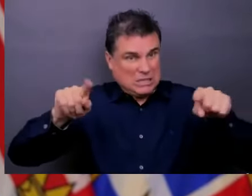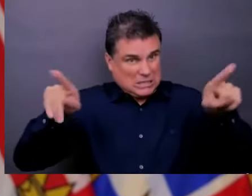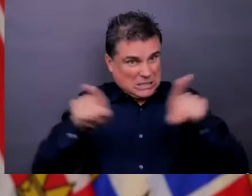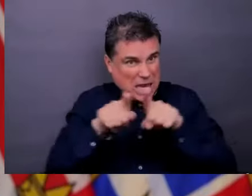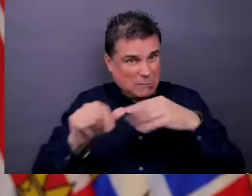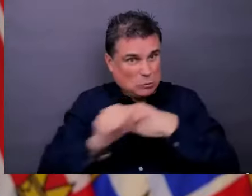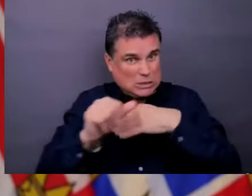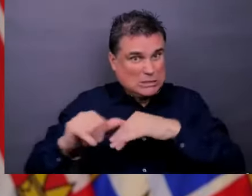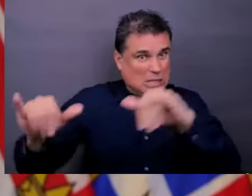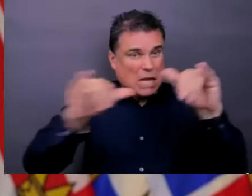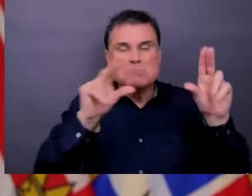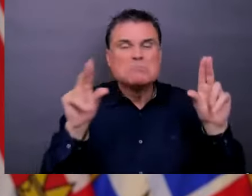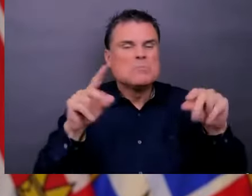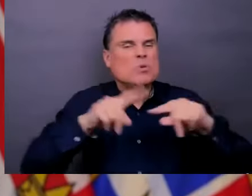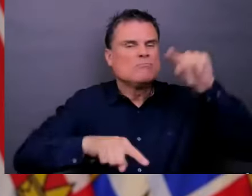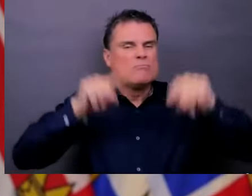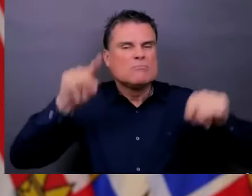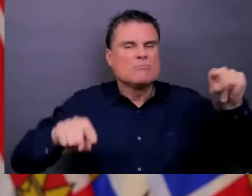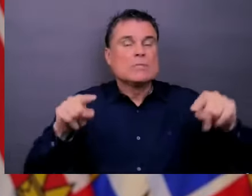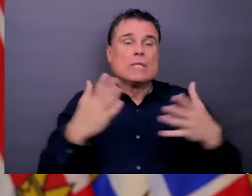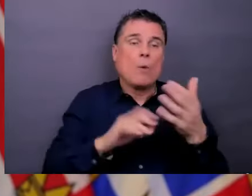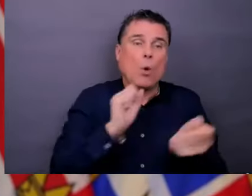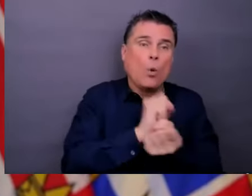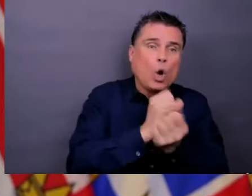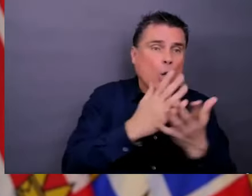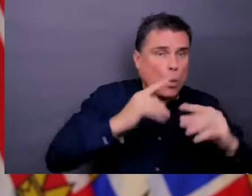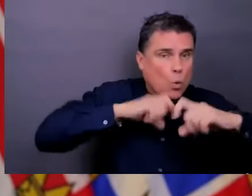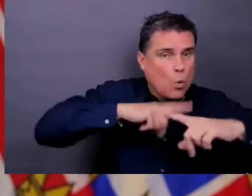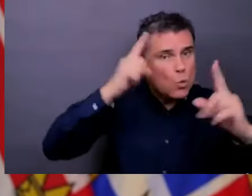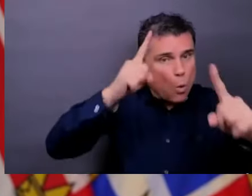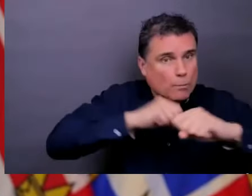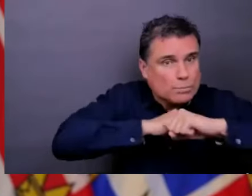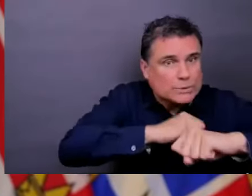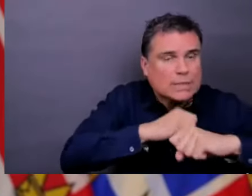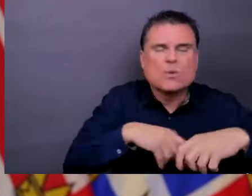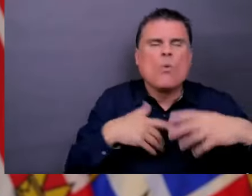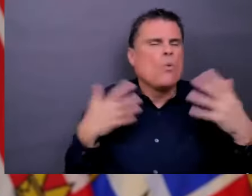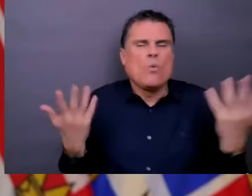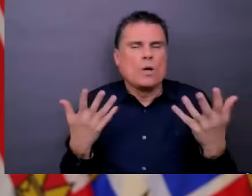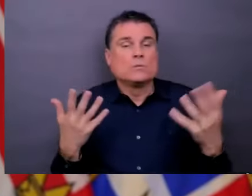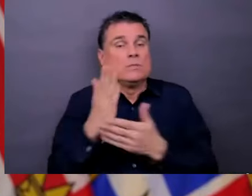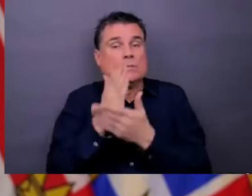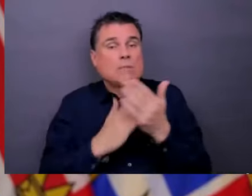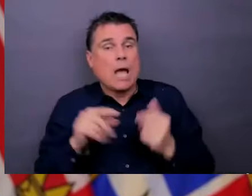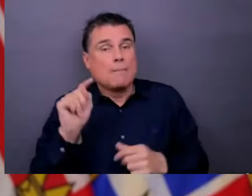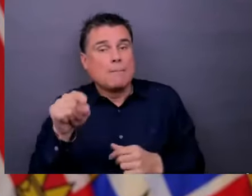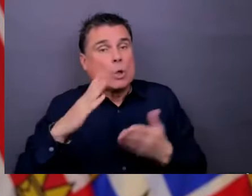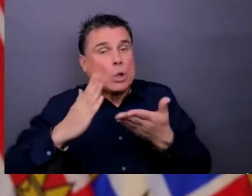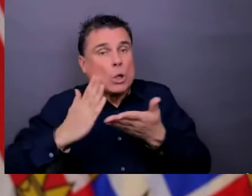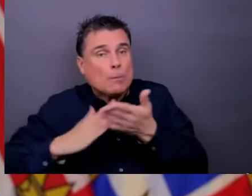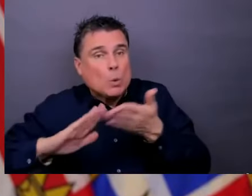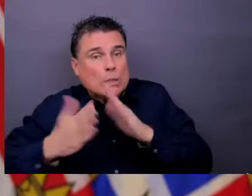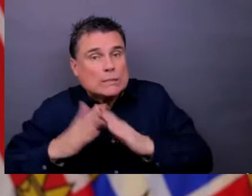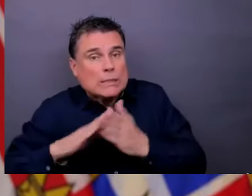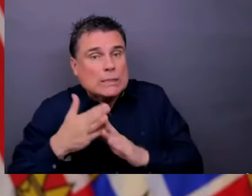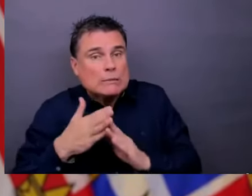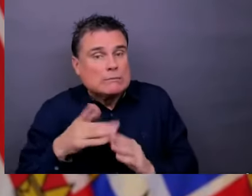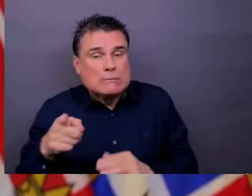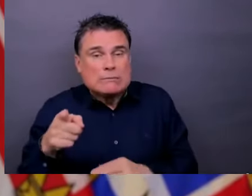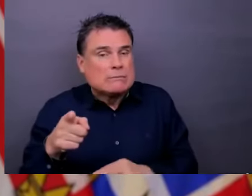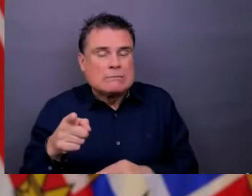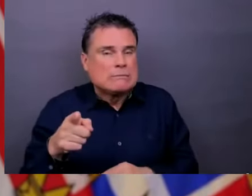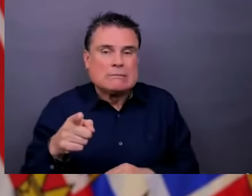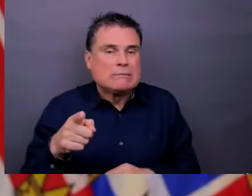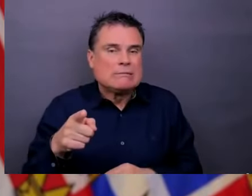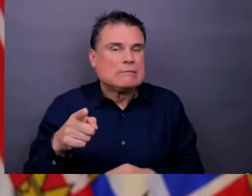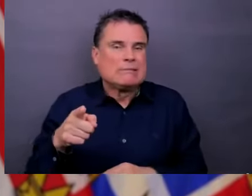know that that's an impact on communities around BC as well. So what we are focusing on is making sure